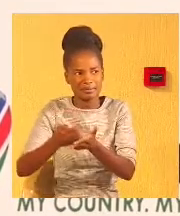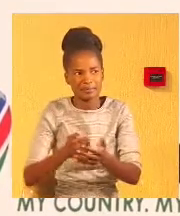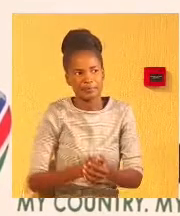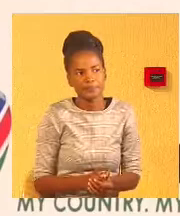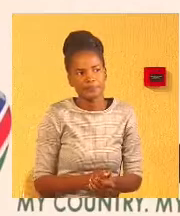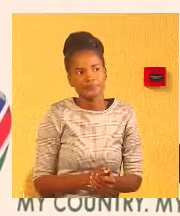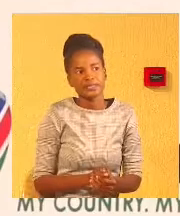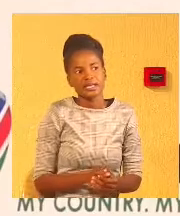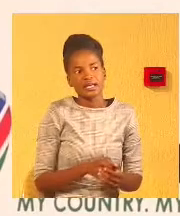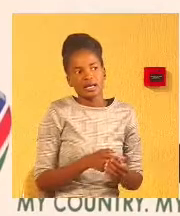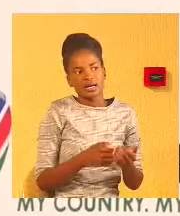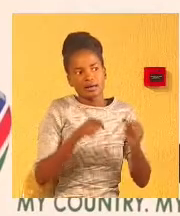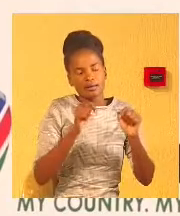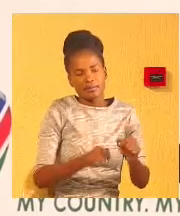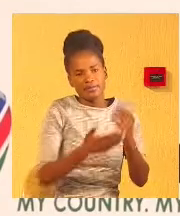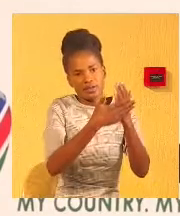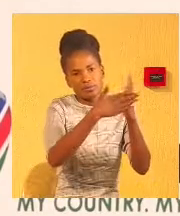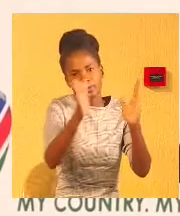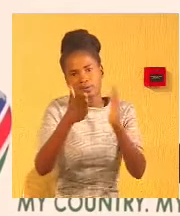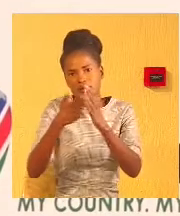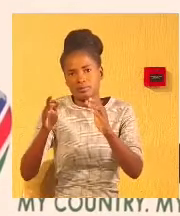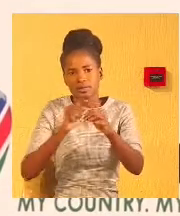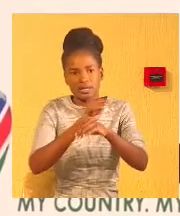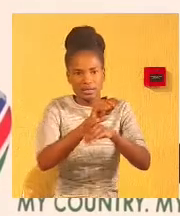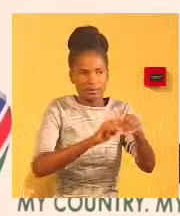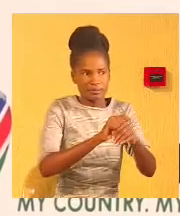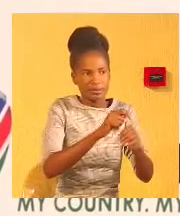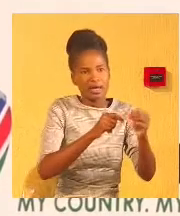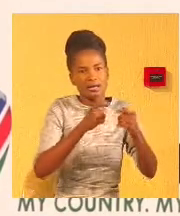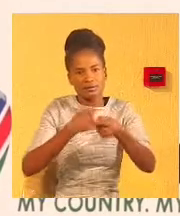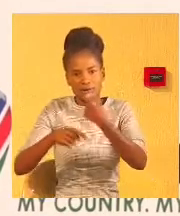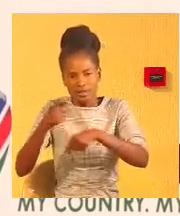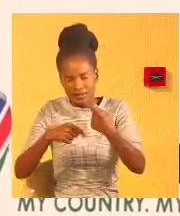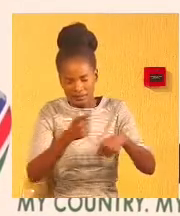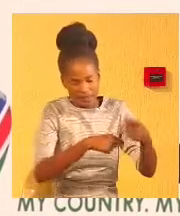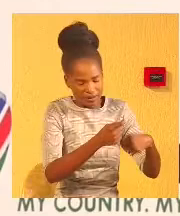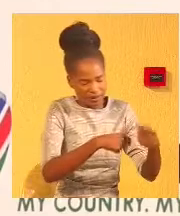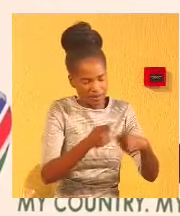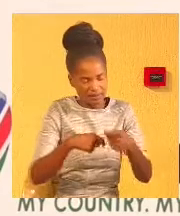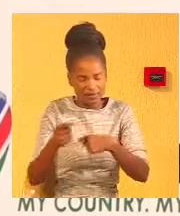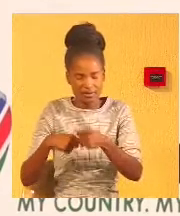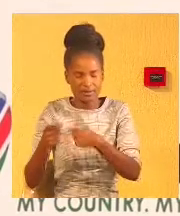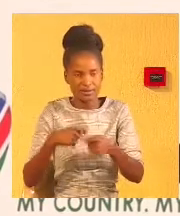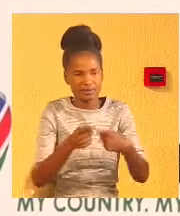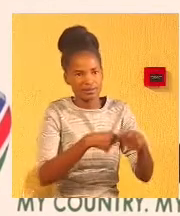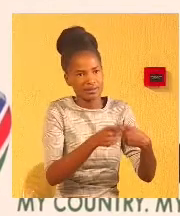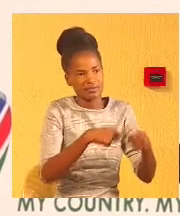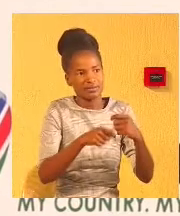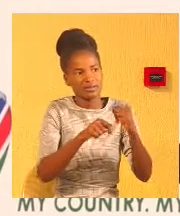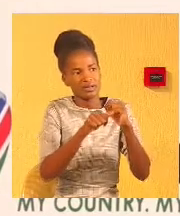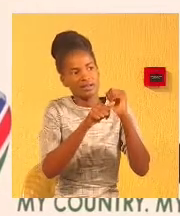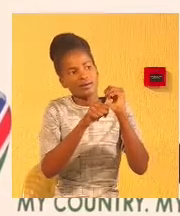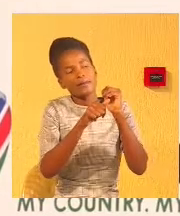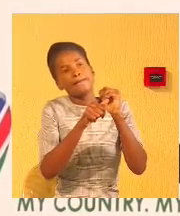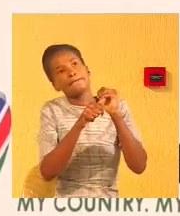competitive. We are opening up markets to other countries. They are coming in without restrictions. And